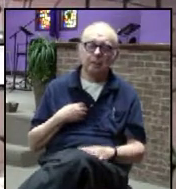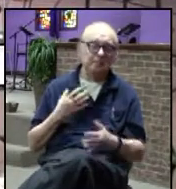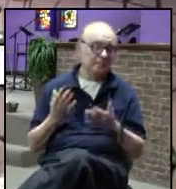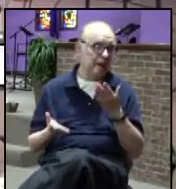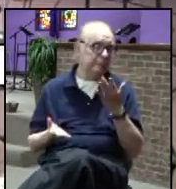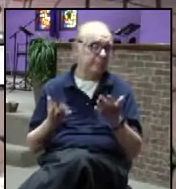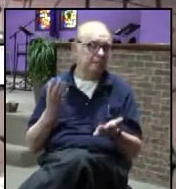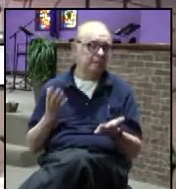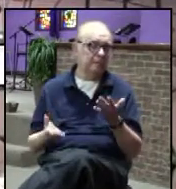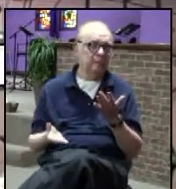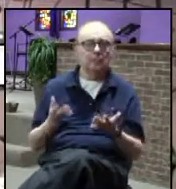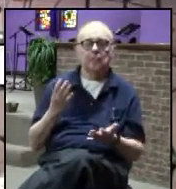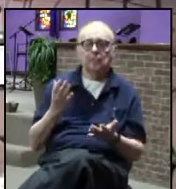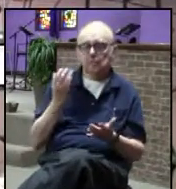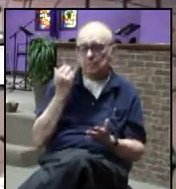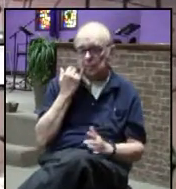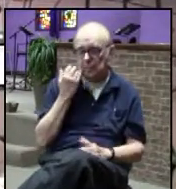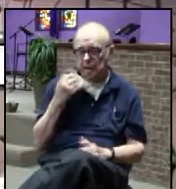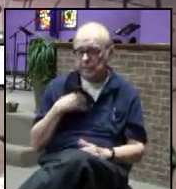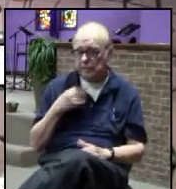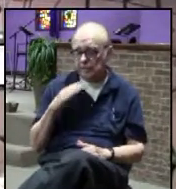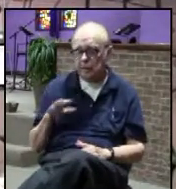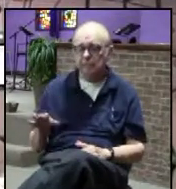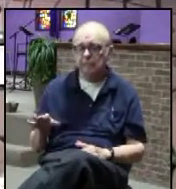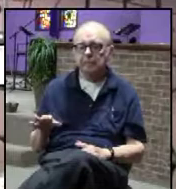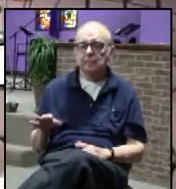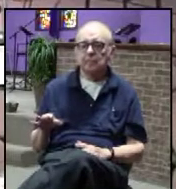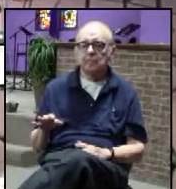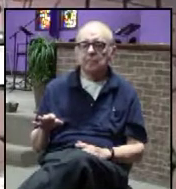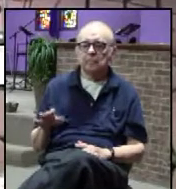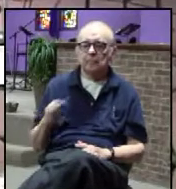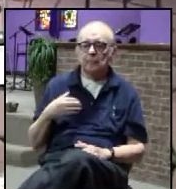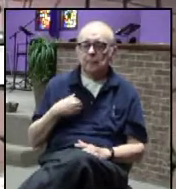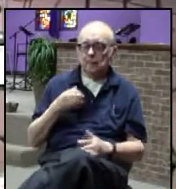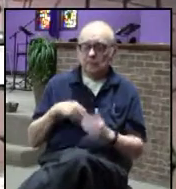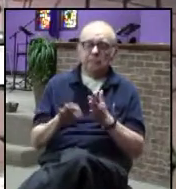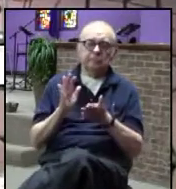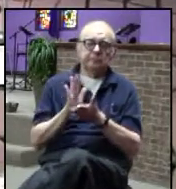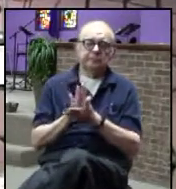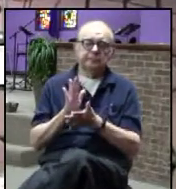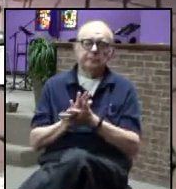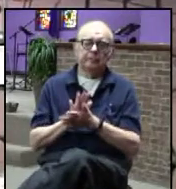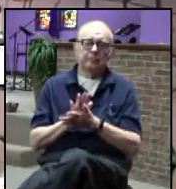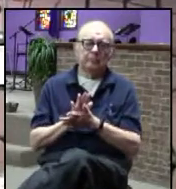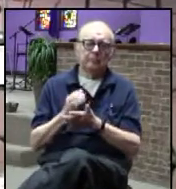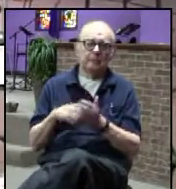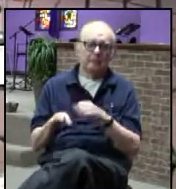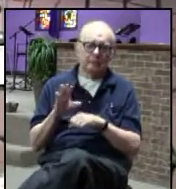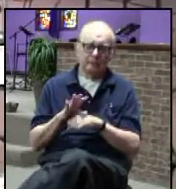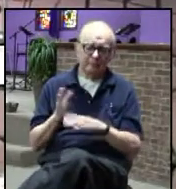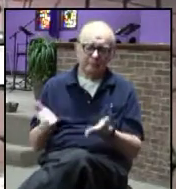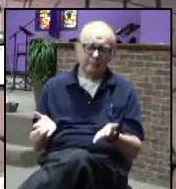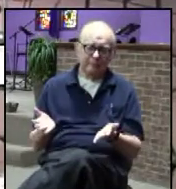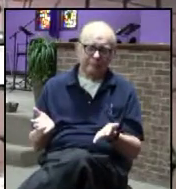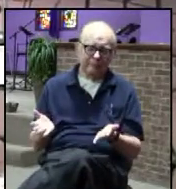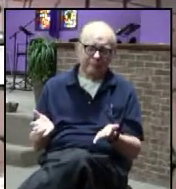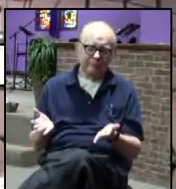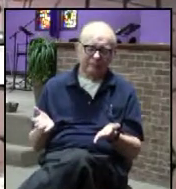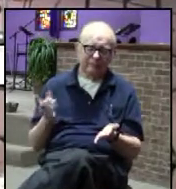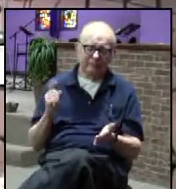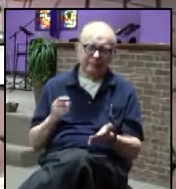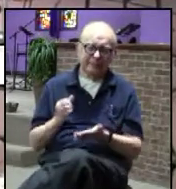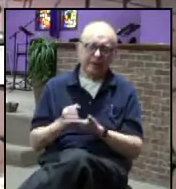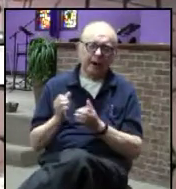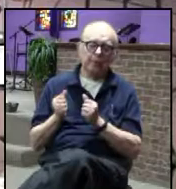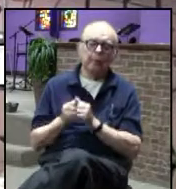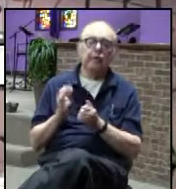probably, if you have a child that is in school and in this church, and you need help with